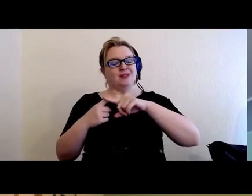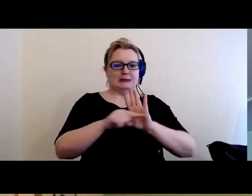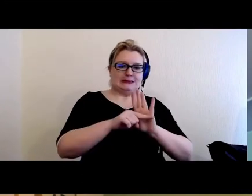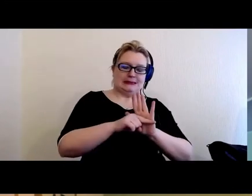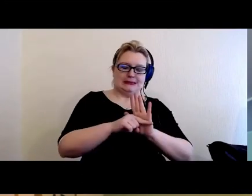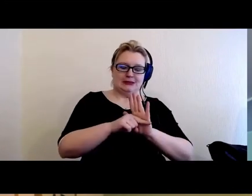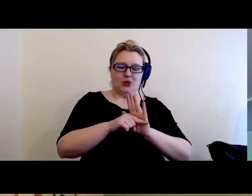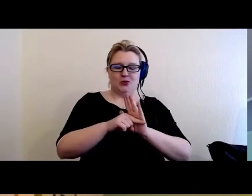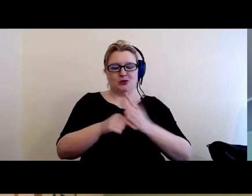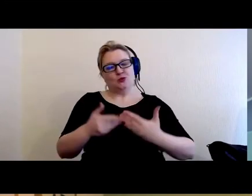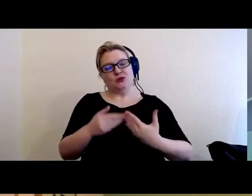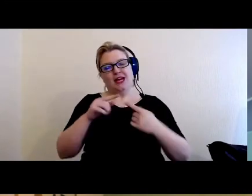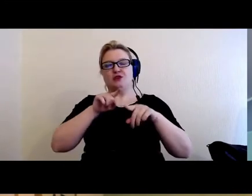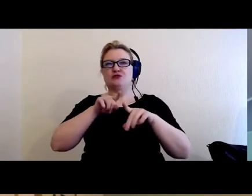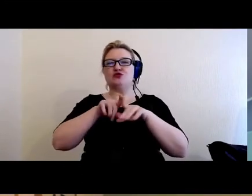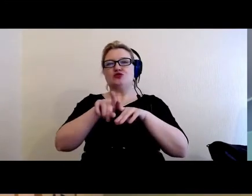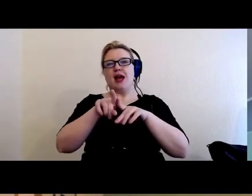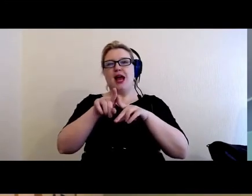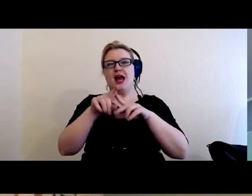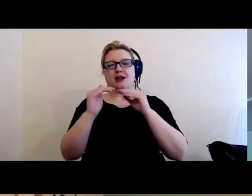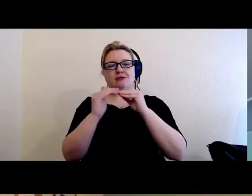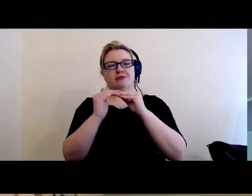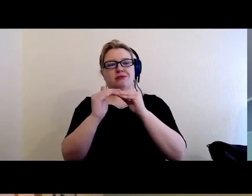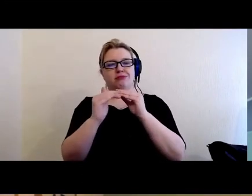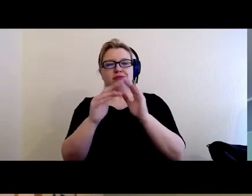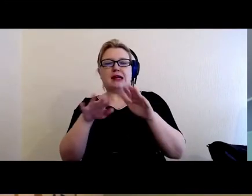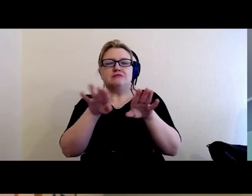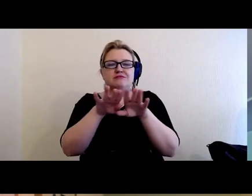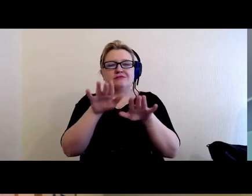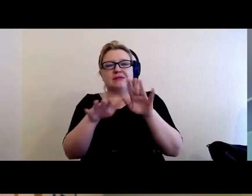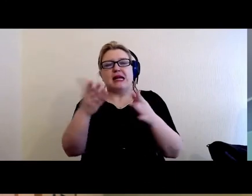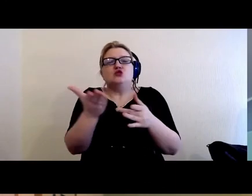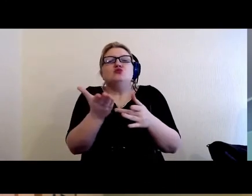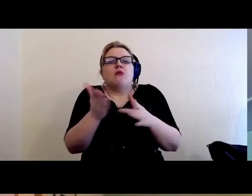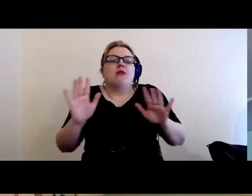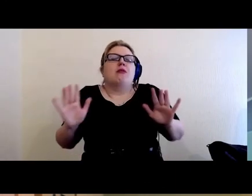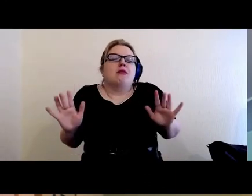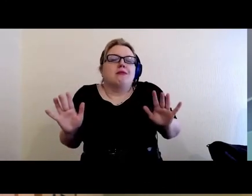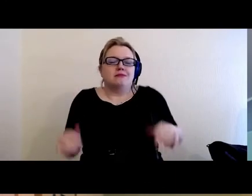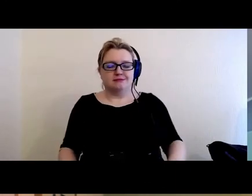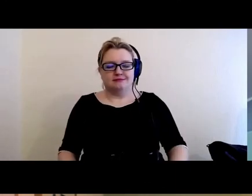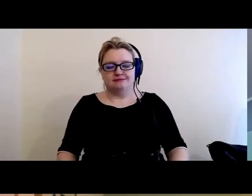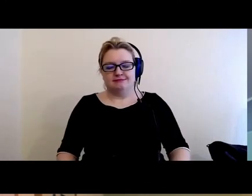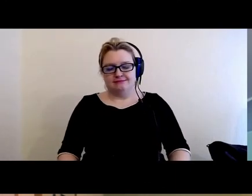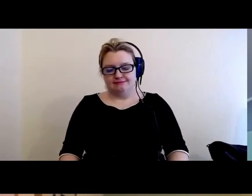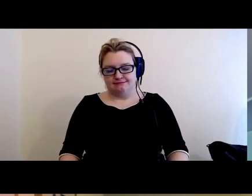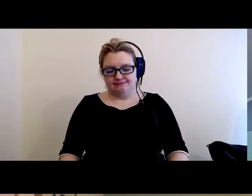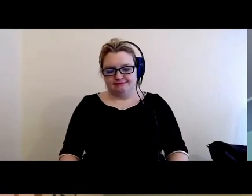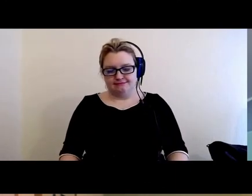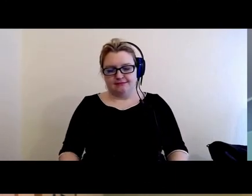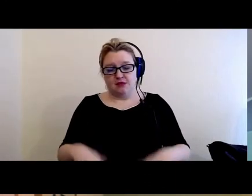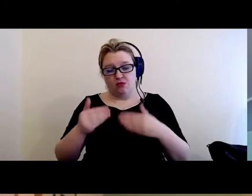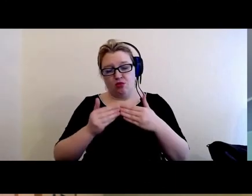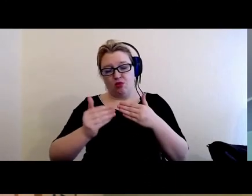neutral than just be driven by my my lockdown mood of the day. So obviously a long-term settlement for social